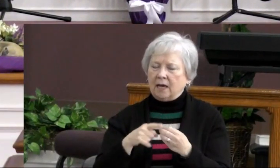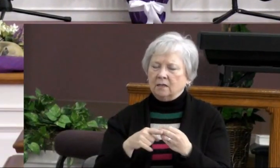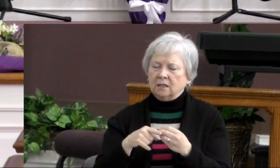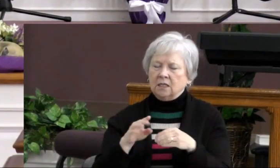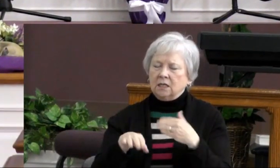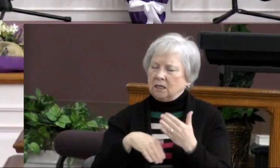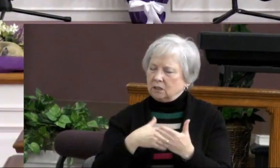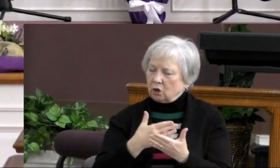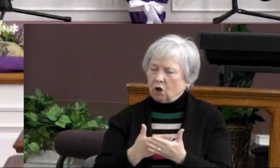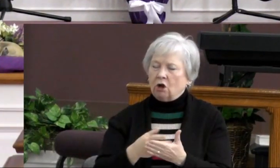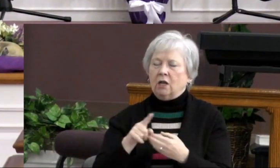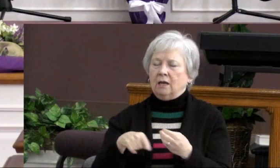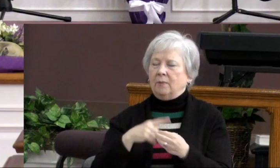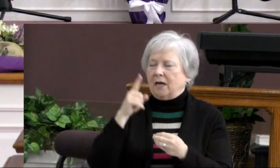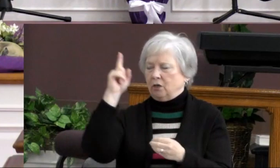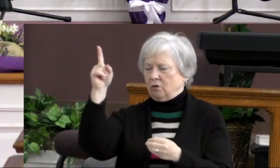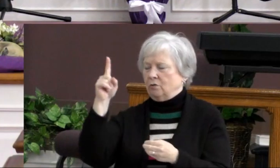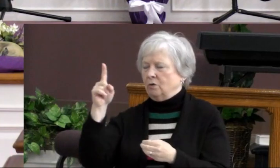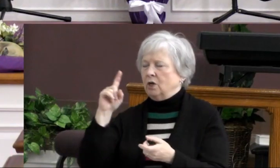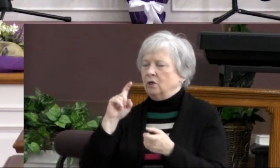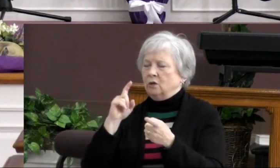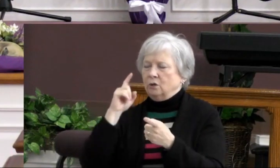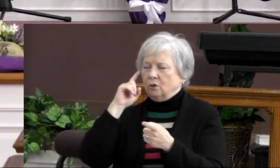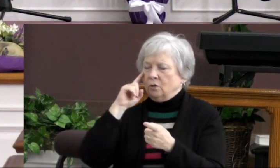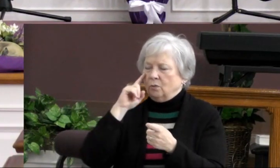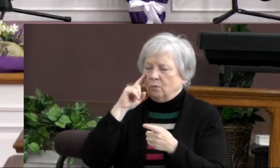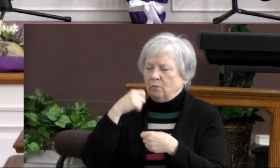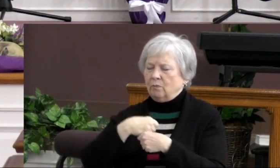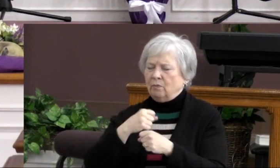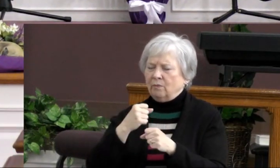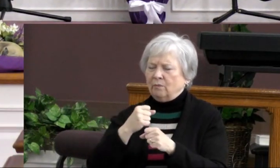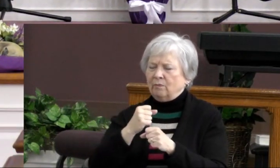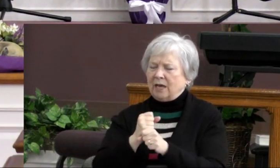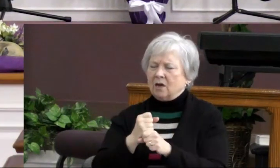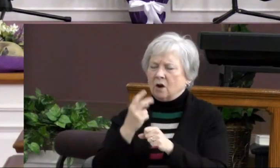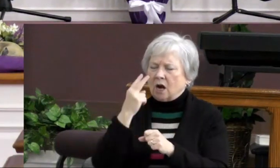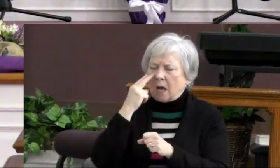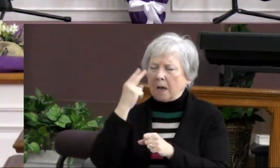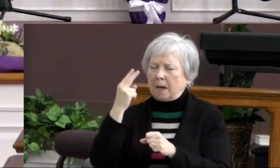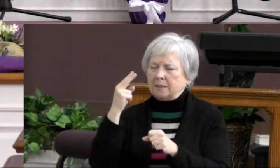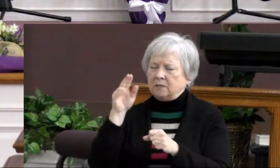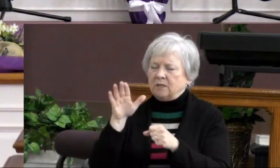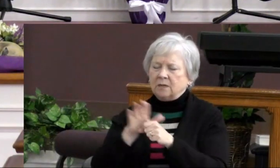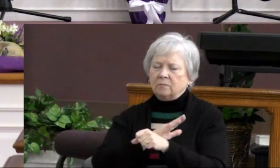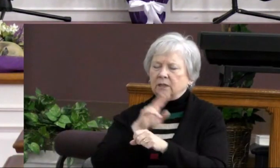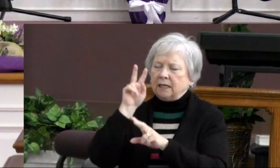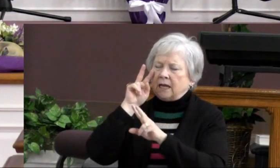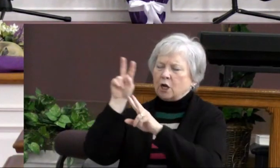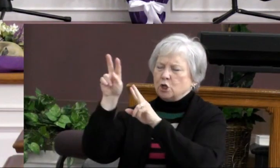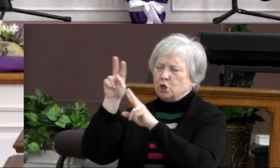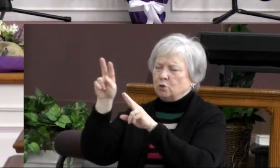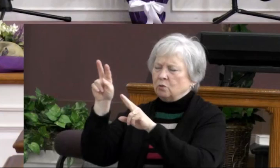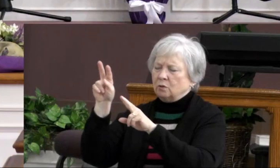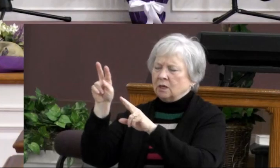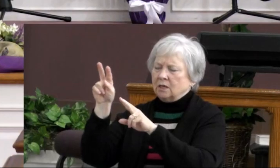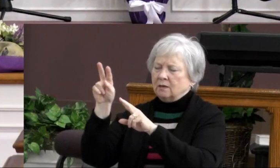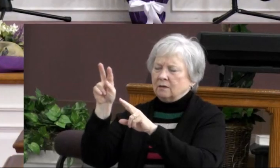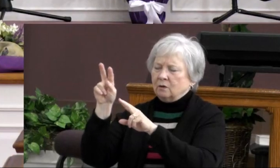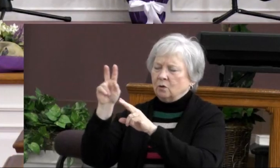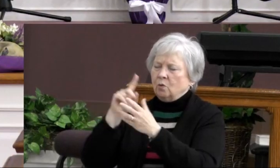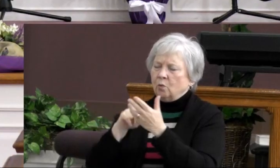Lord. Turn our eyes completely and totally to you. Open our hearts and minds to what you desire to do